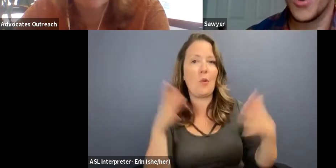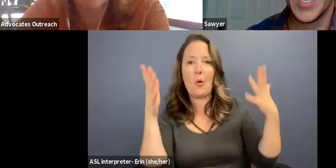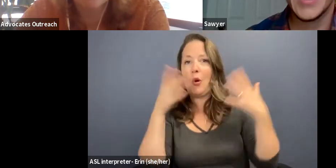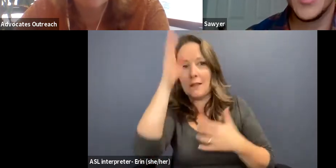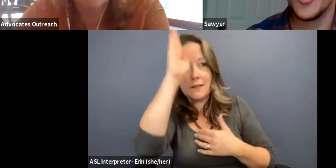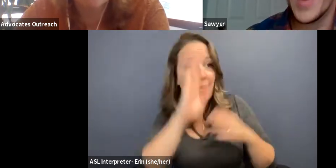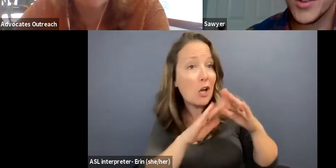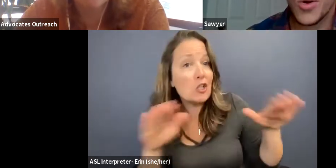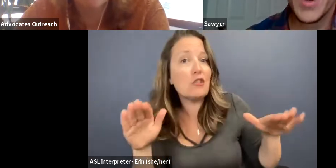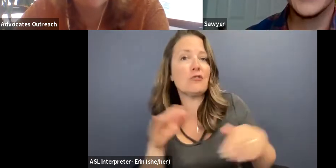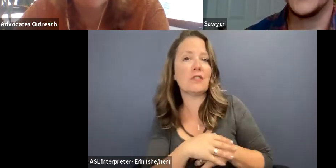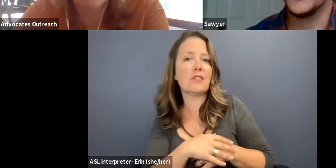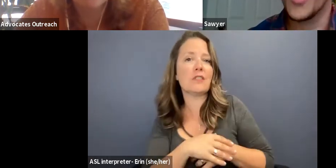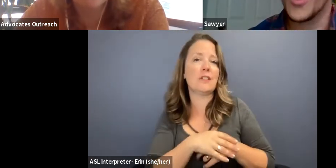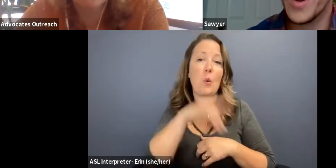distancing.